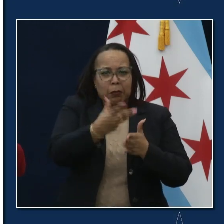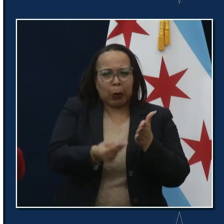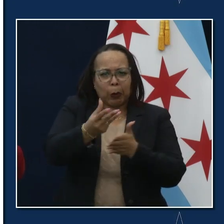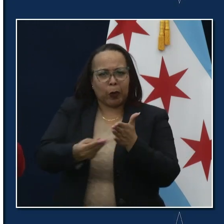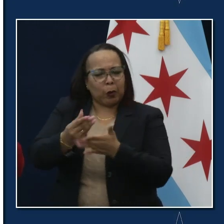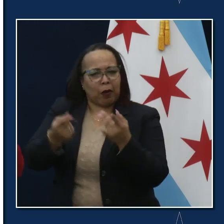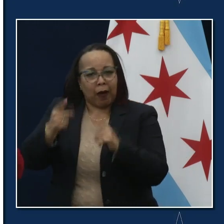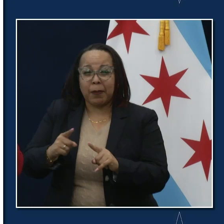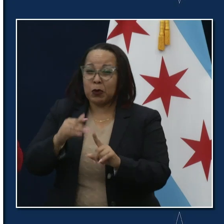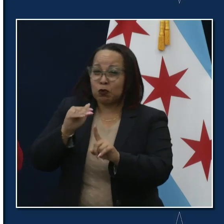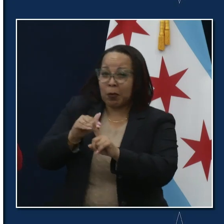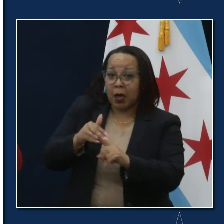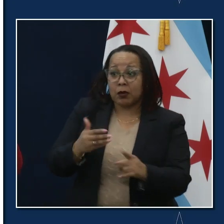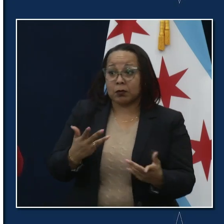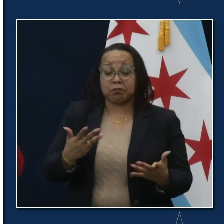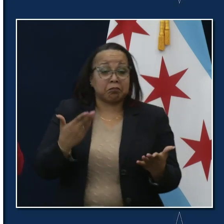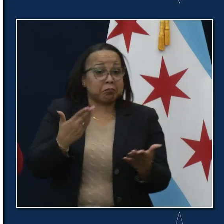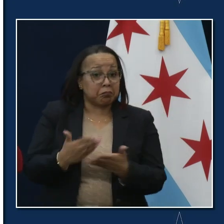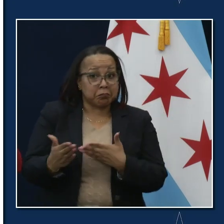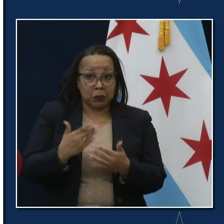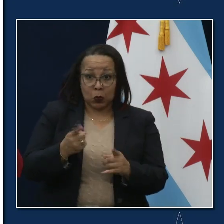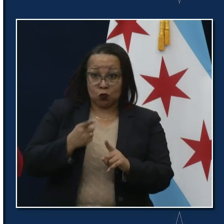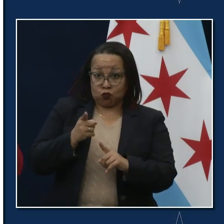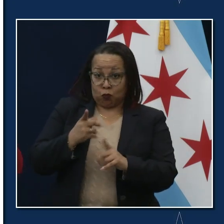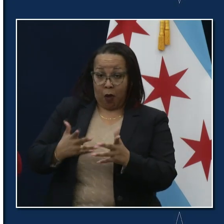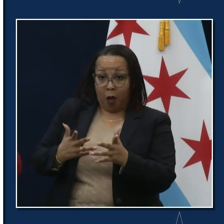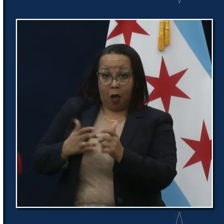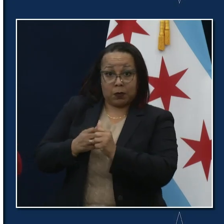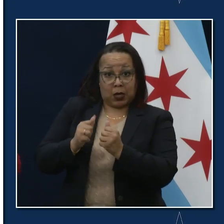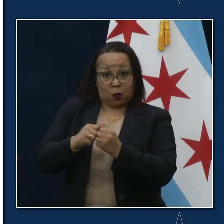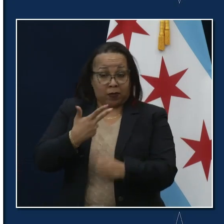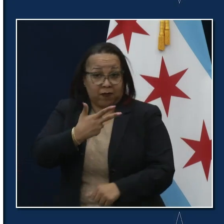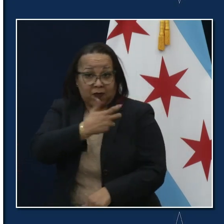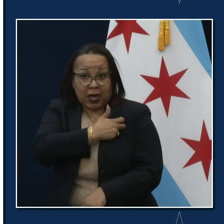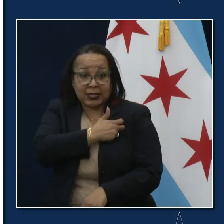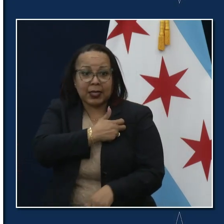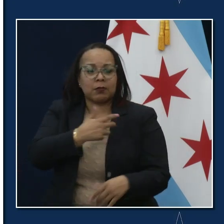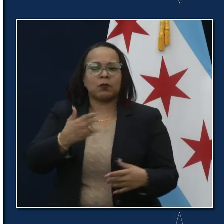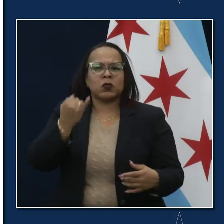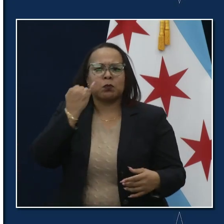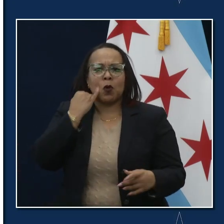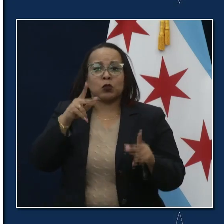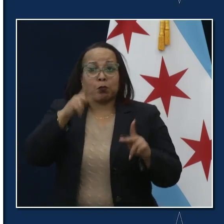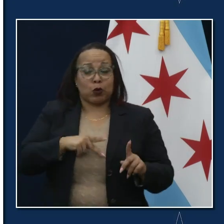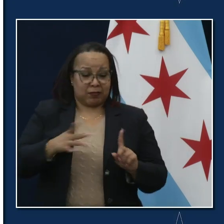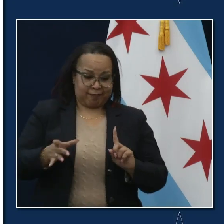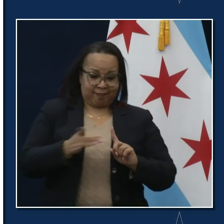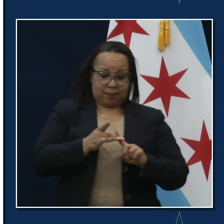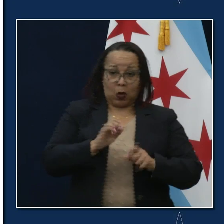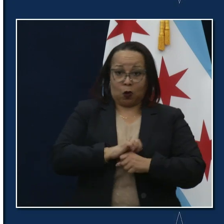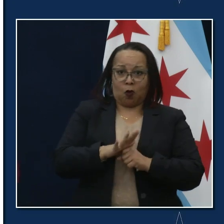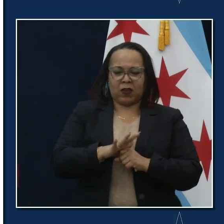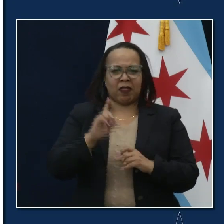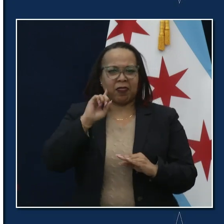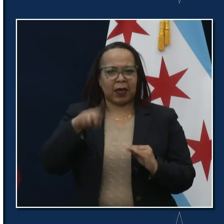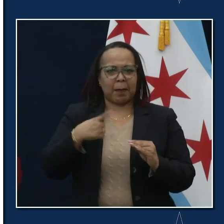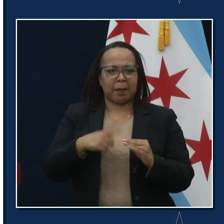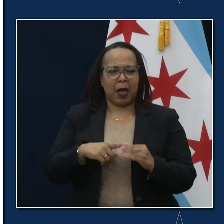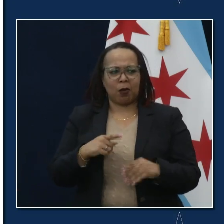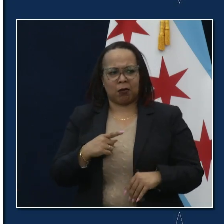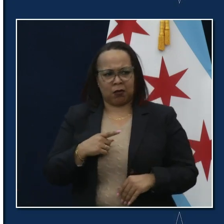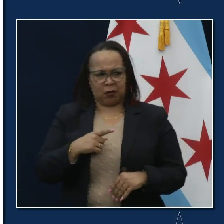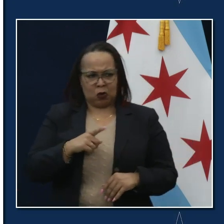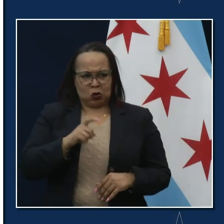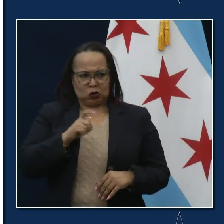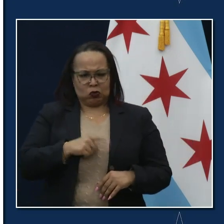so just a reminder, whether or not you are up to date with your vaccines, if somebody gets COVID, think about whether they